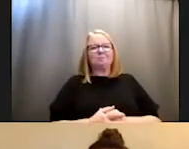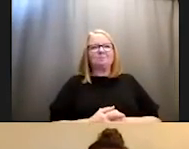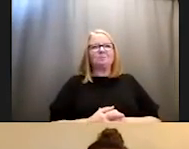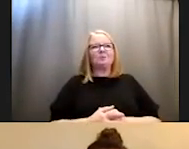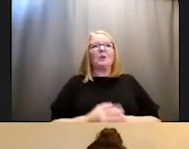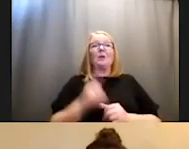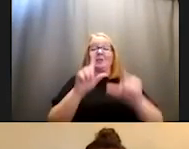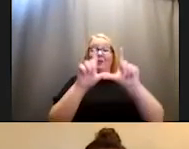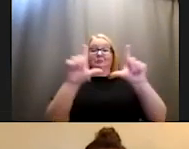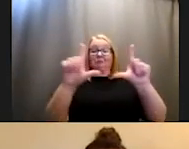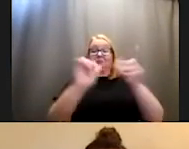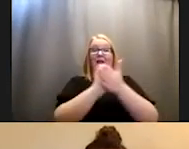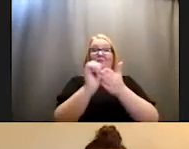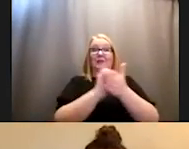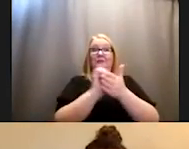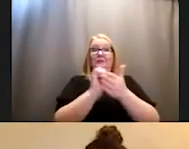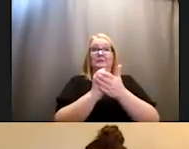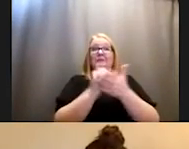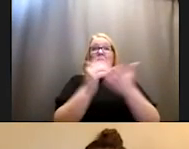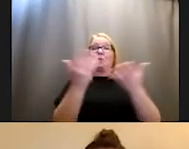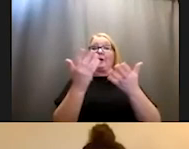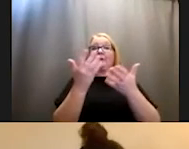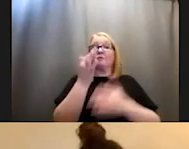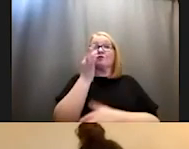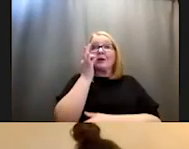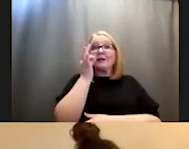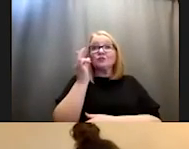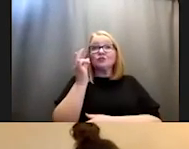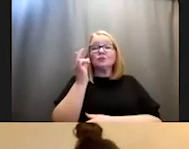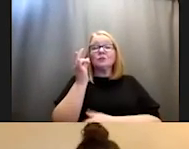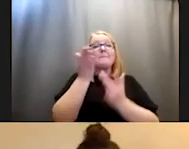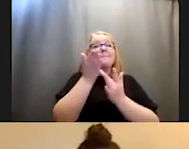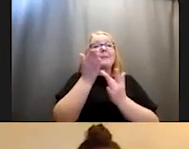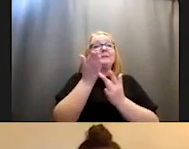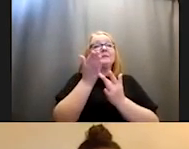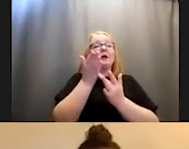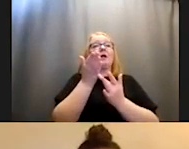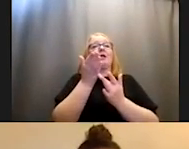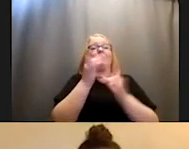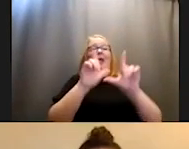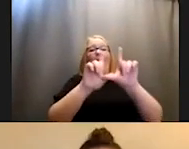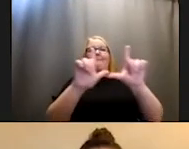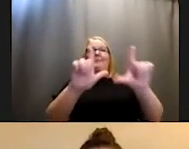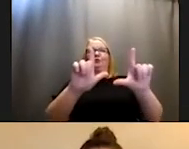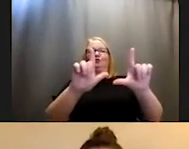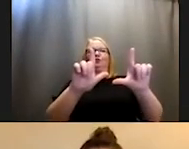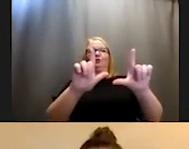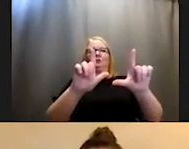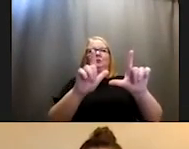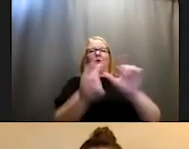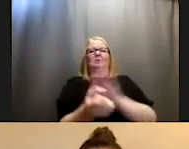an advertisement for Quant Cosmetics in French. The middle is an image of a pop-up